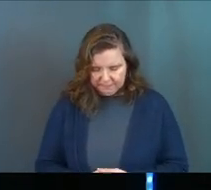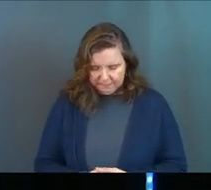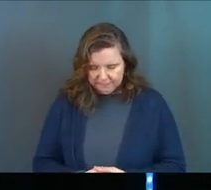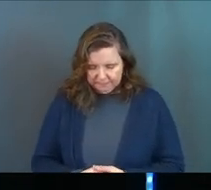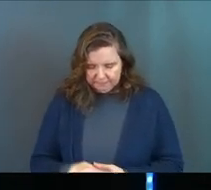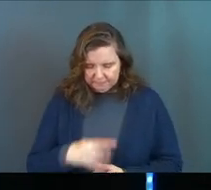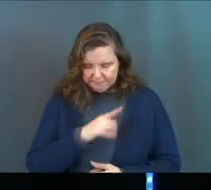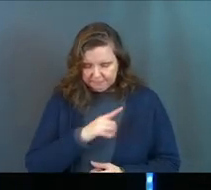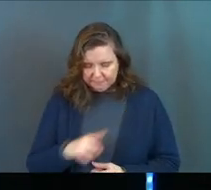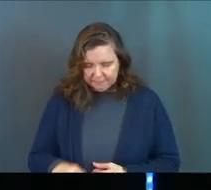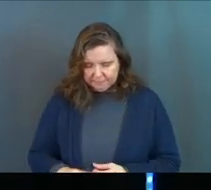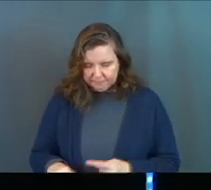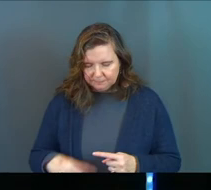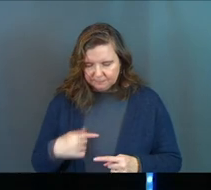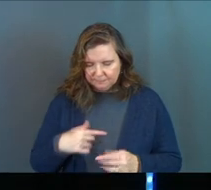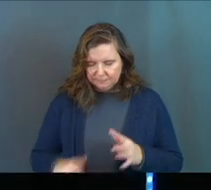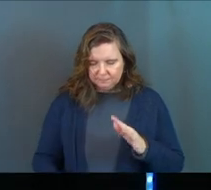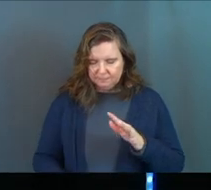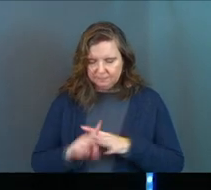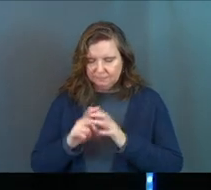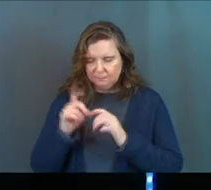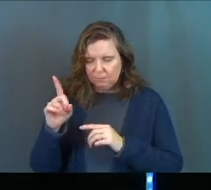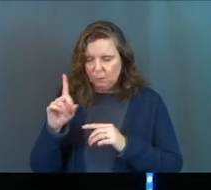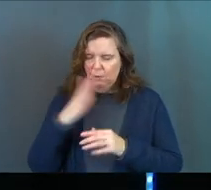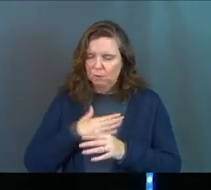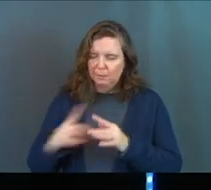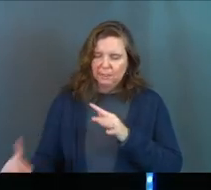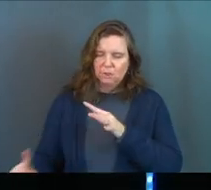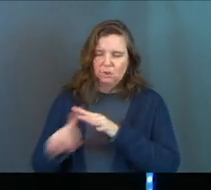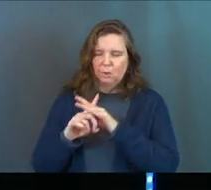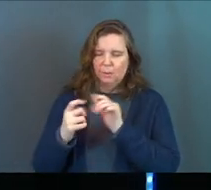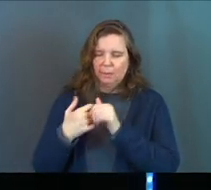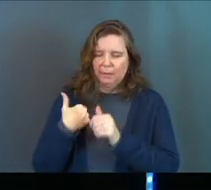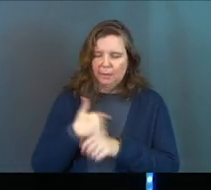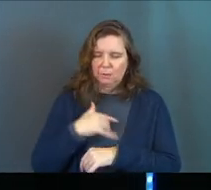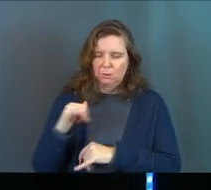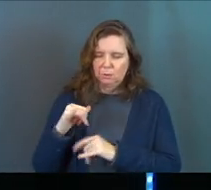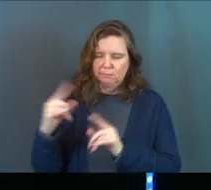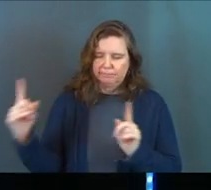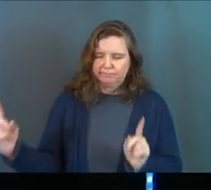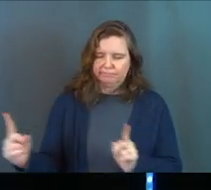And Lord, when we show up with you, would you show up with us?